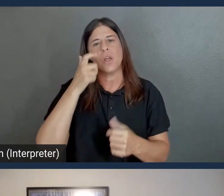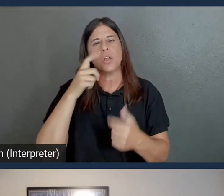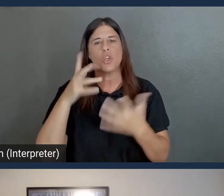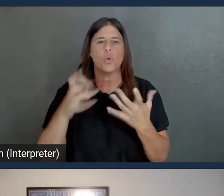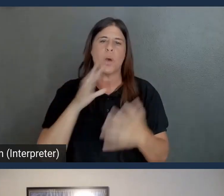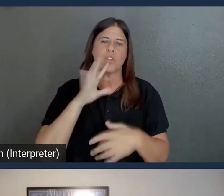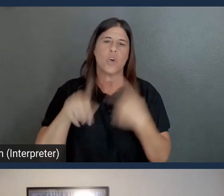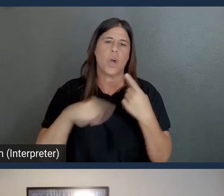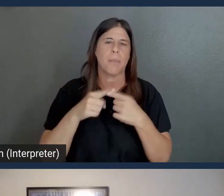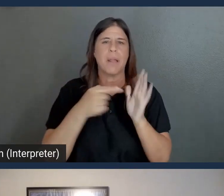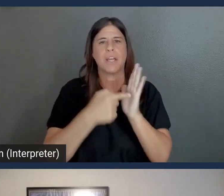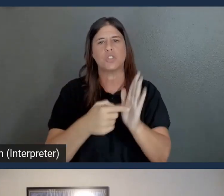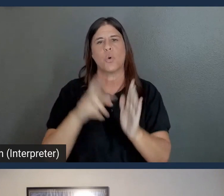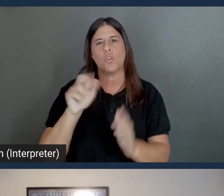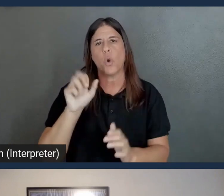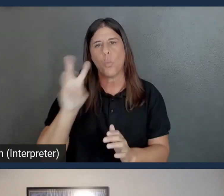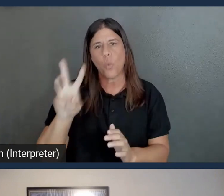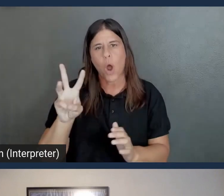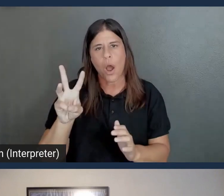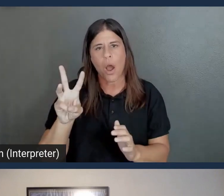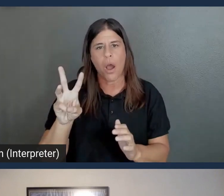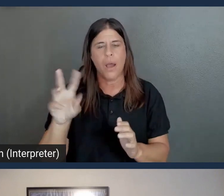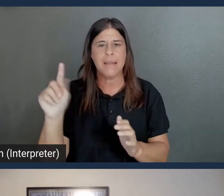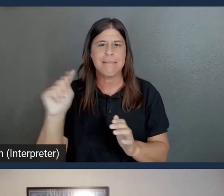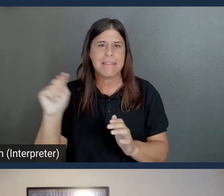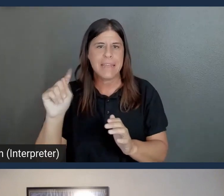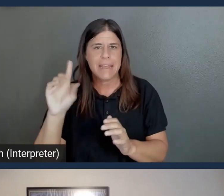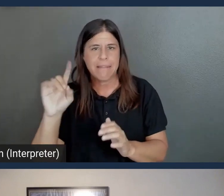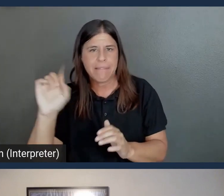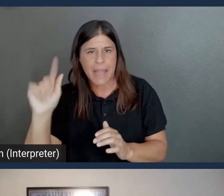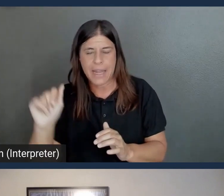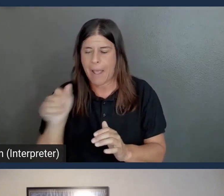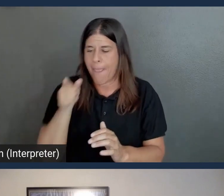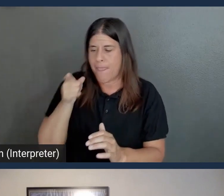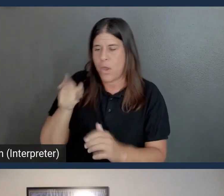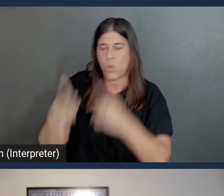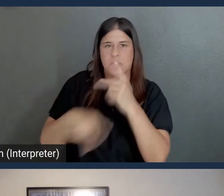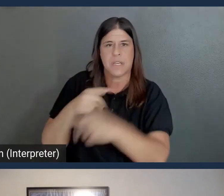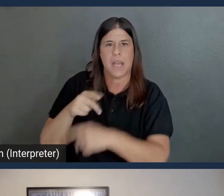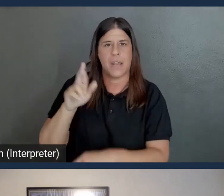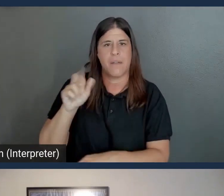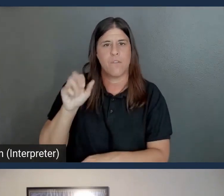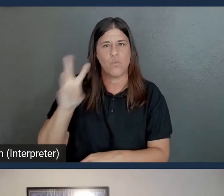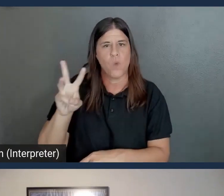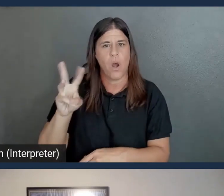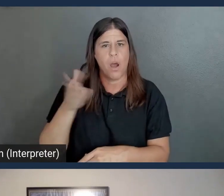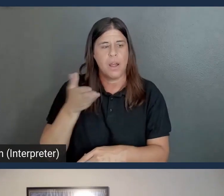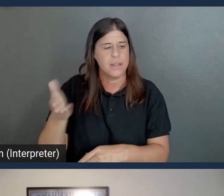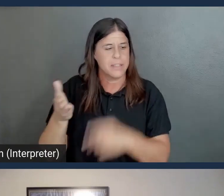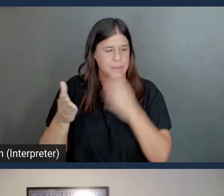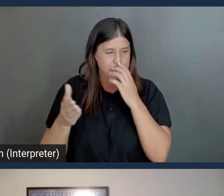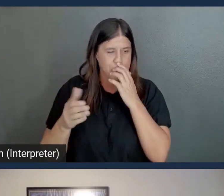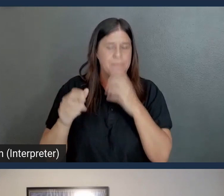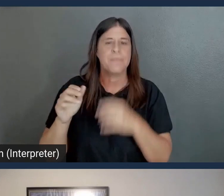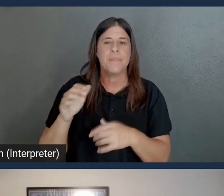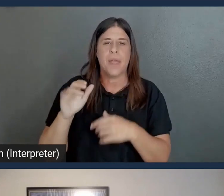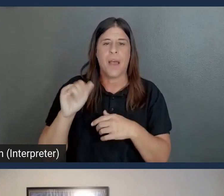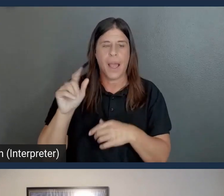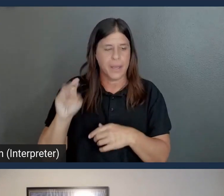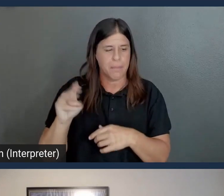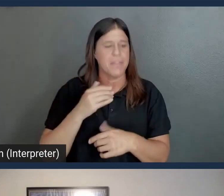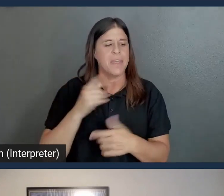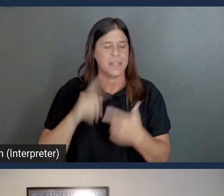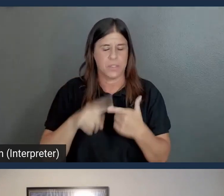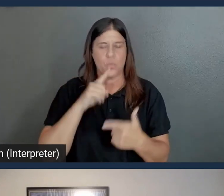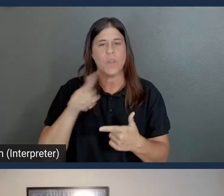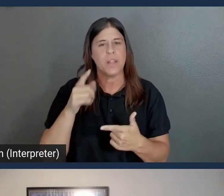raw IoT type data. Usually we find out that those sorts of raw IoT type data is better stored in something like a DynamoDB.